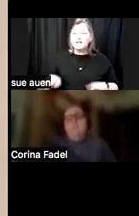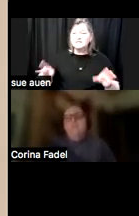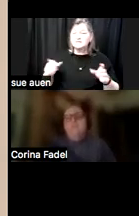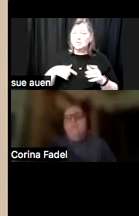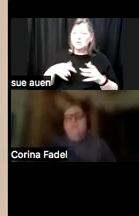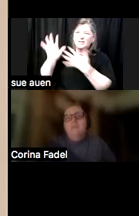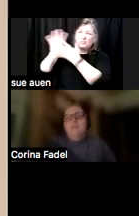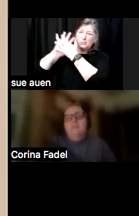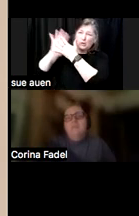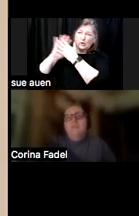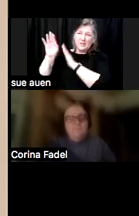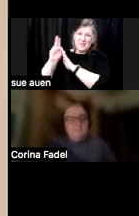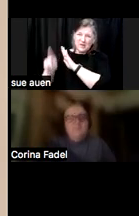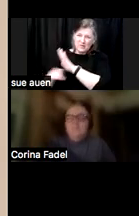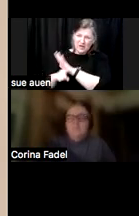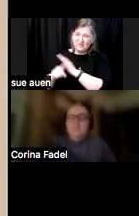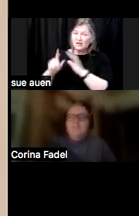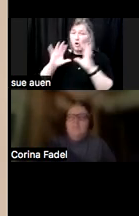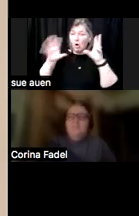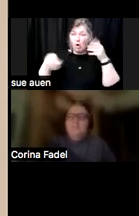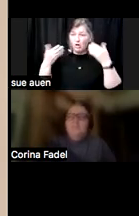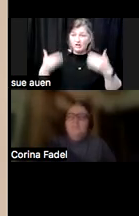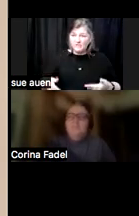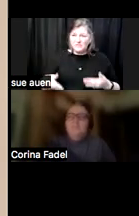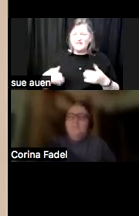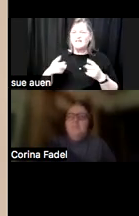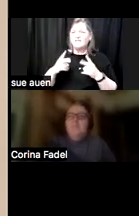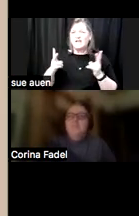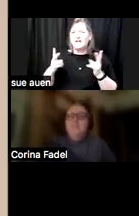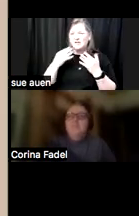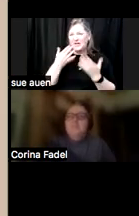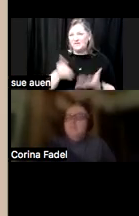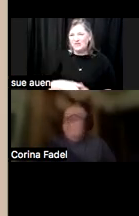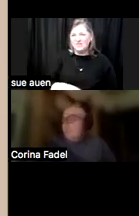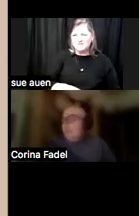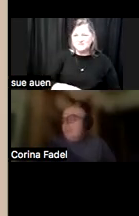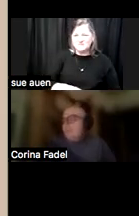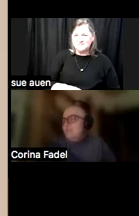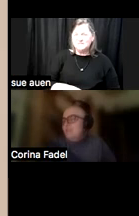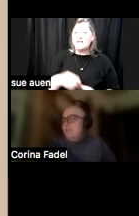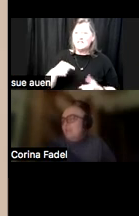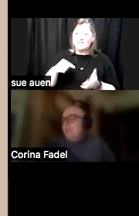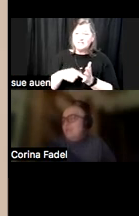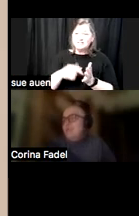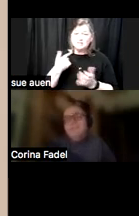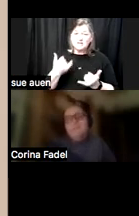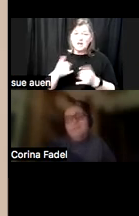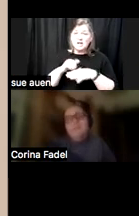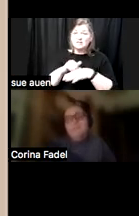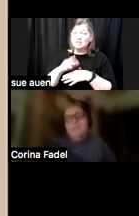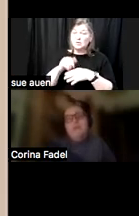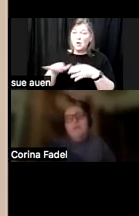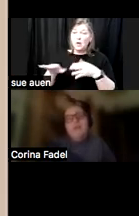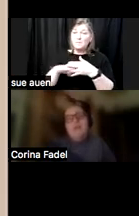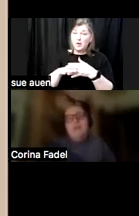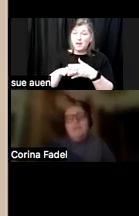background. And all of me is very, very grateful for tonight. So this is where I send you all on breaks and we'll